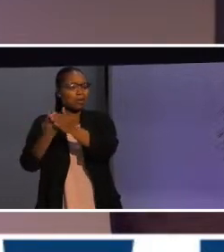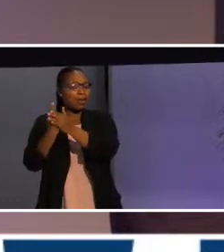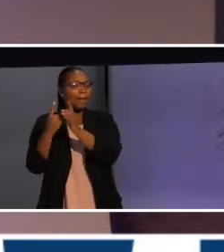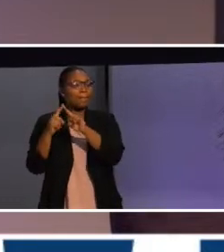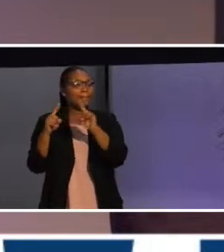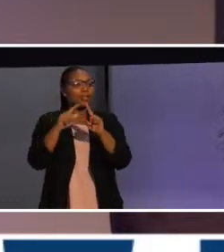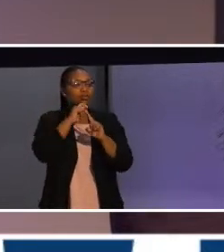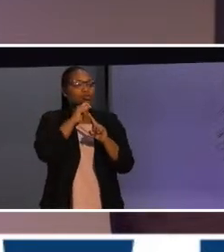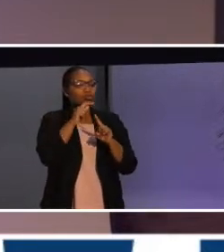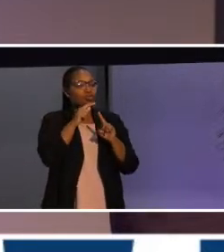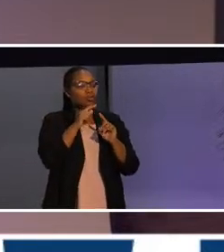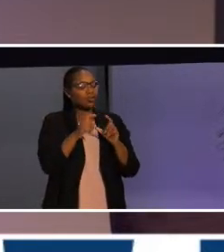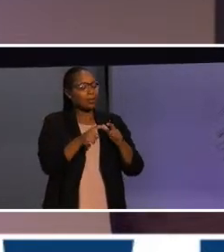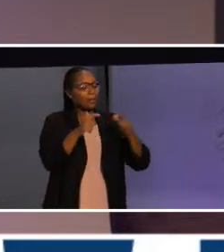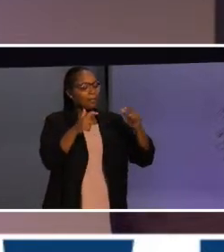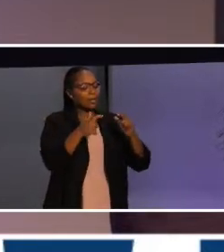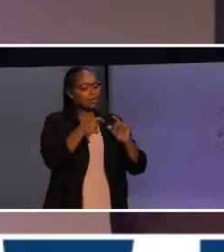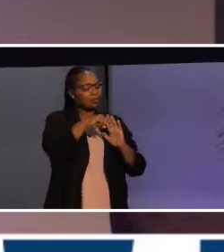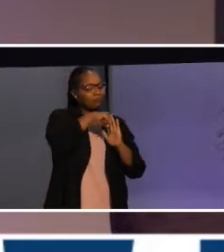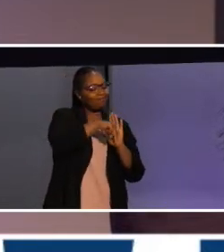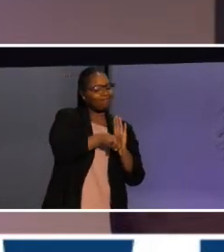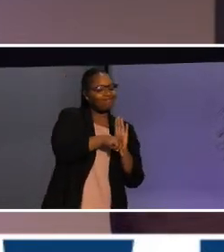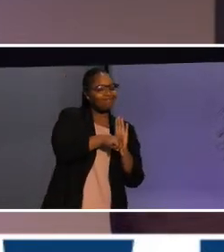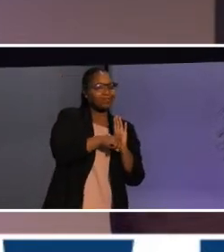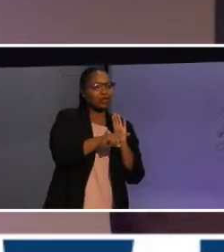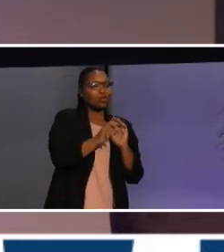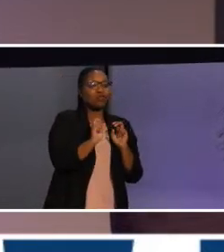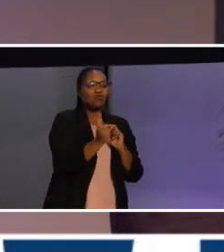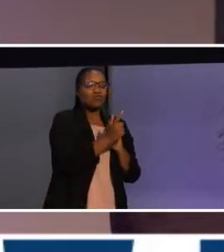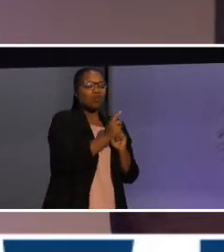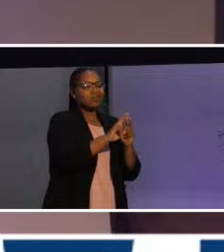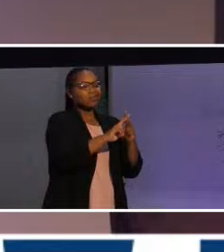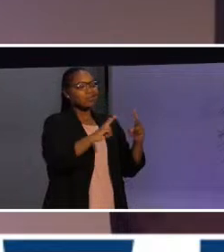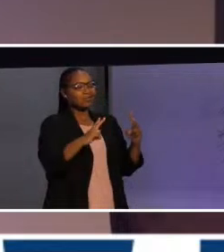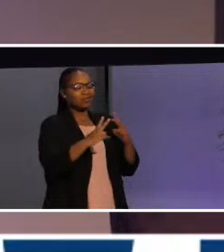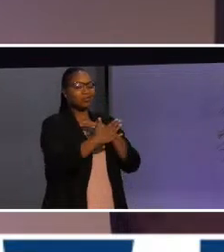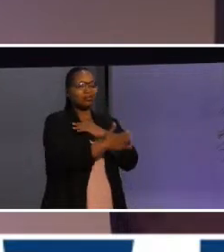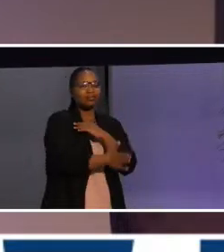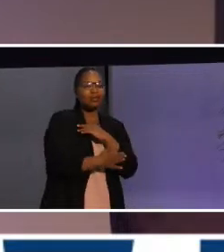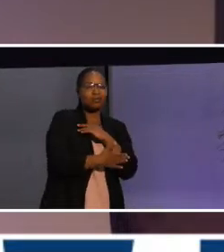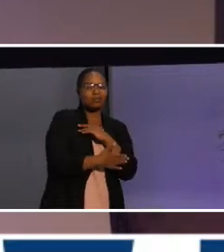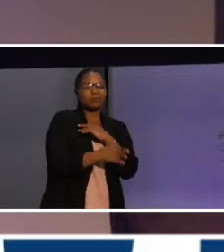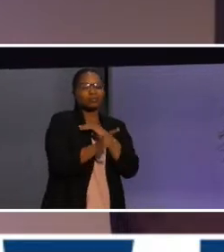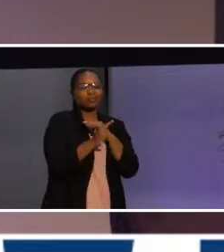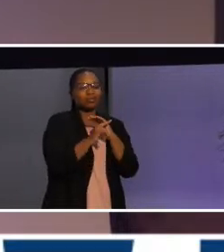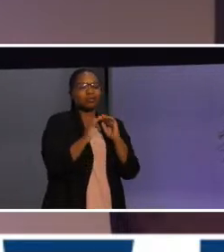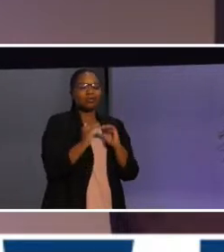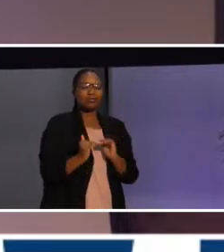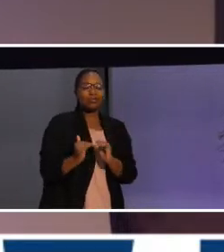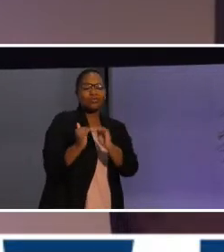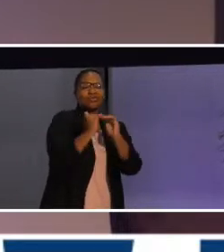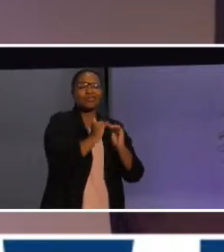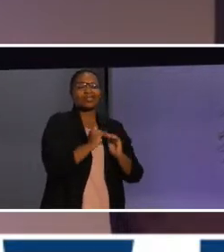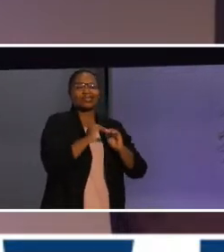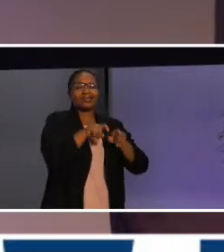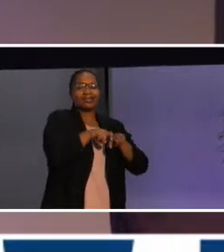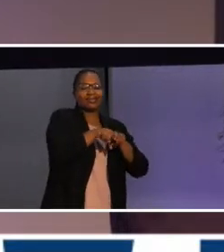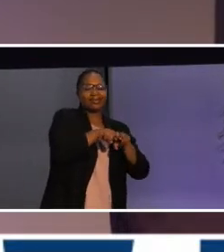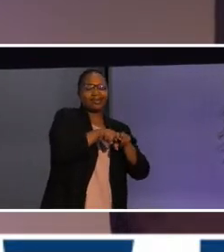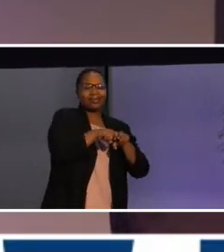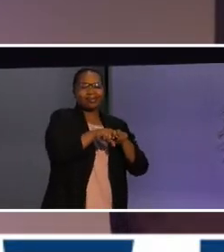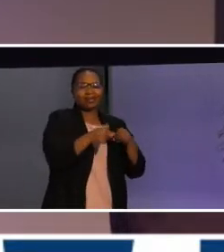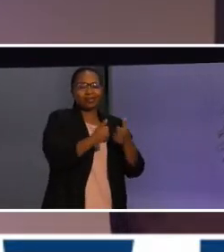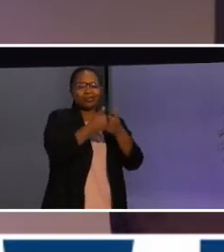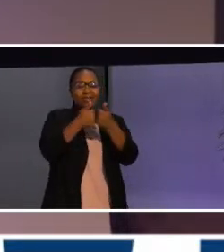oldest democracies have been shaken and tested. how can we not take note of